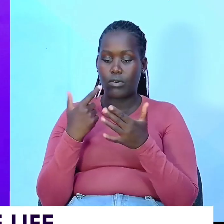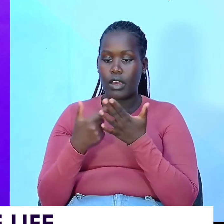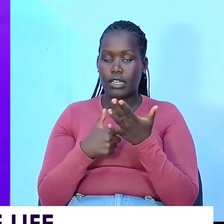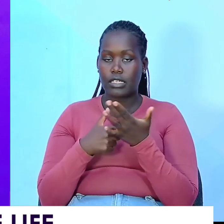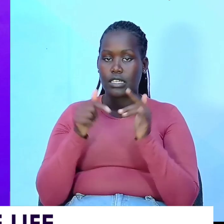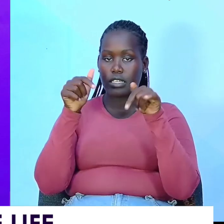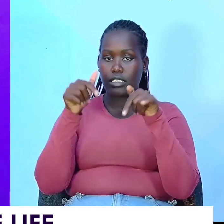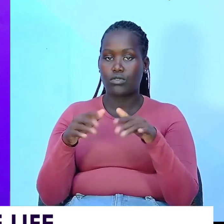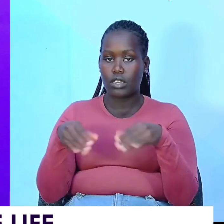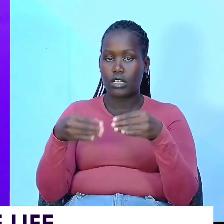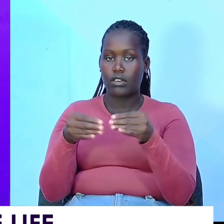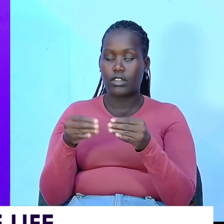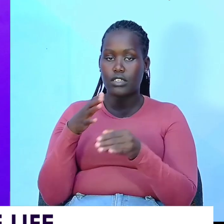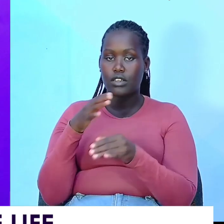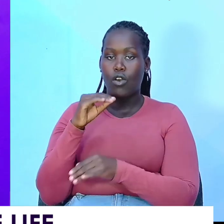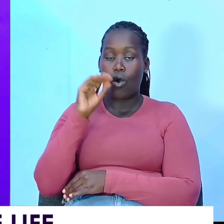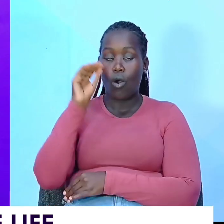us your opinion on